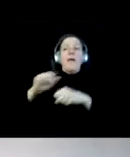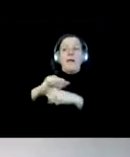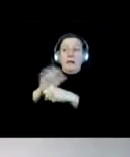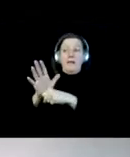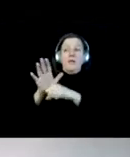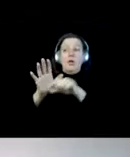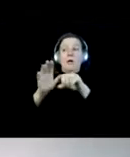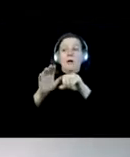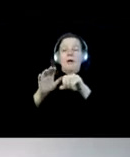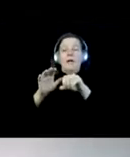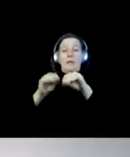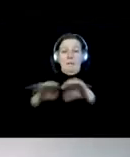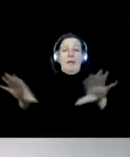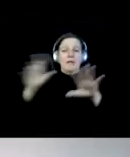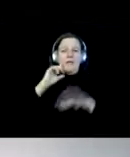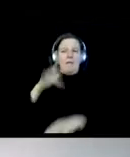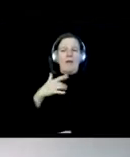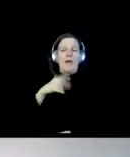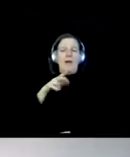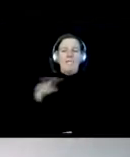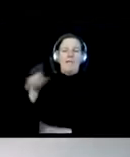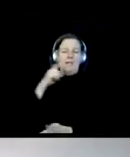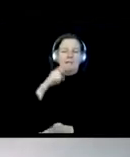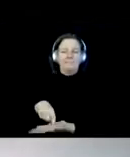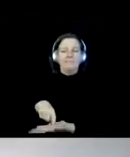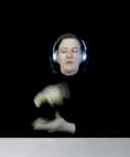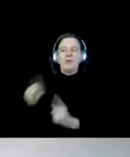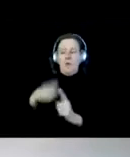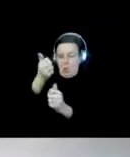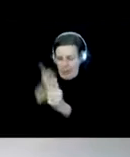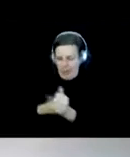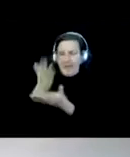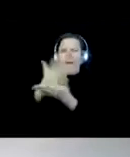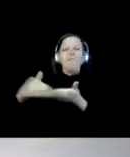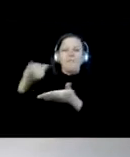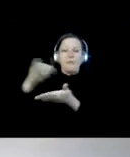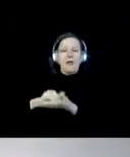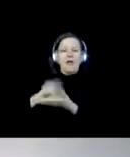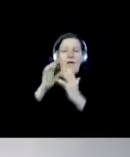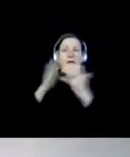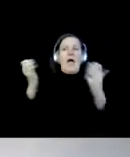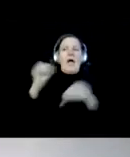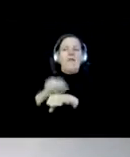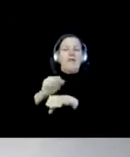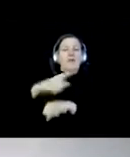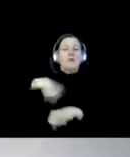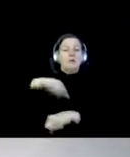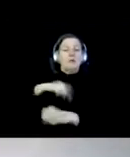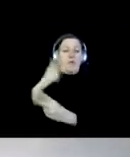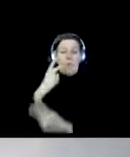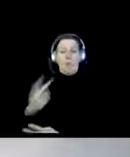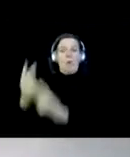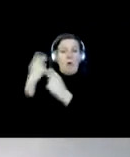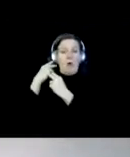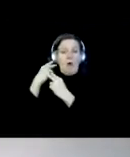tell sometimes like when every part of it, I think there's a lot of work that we'll look back on and see that like every corner